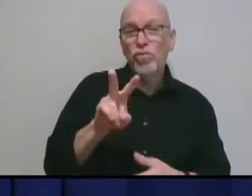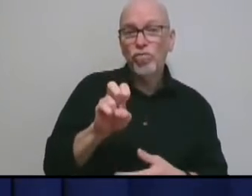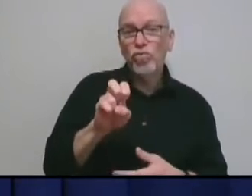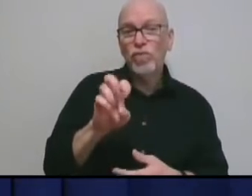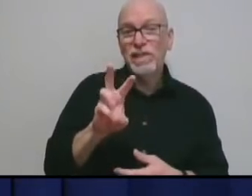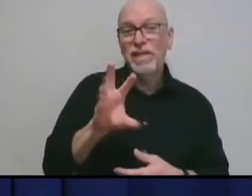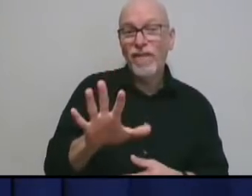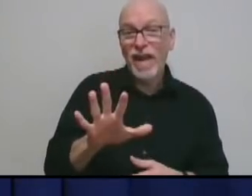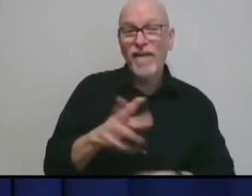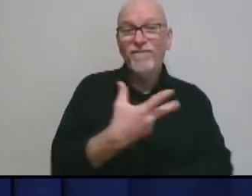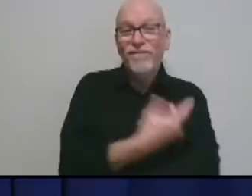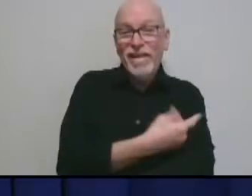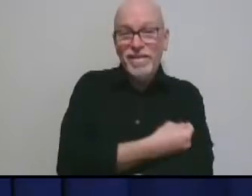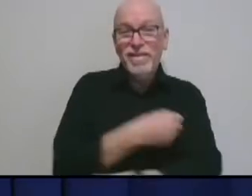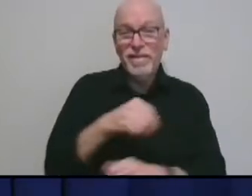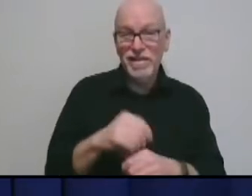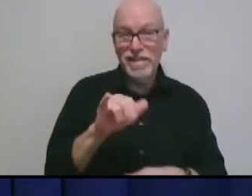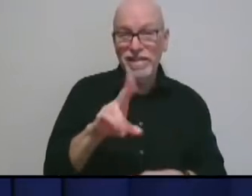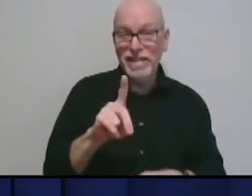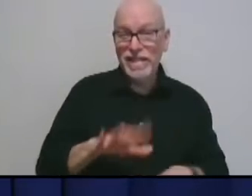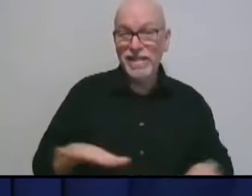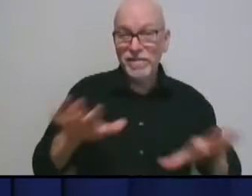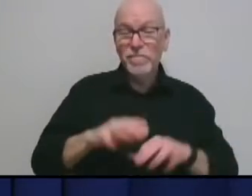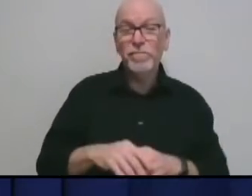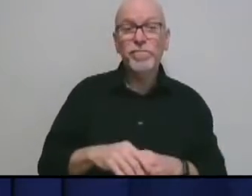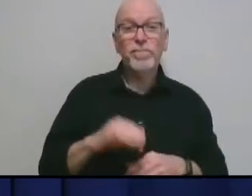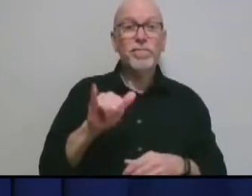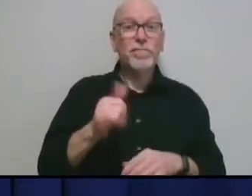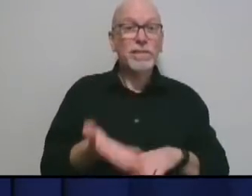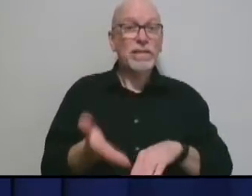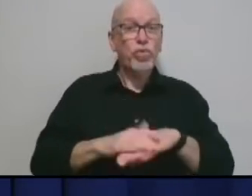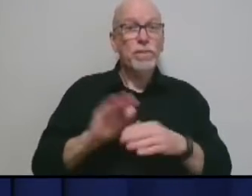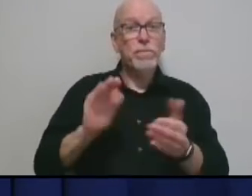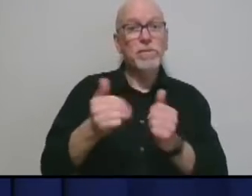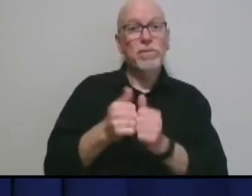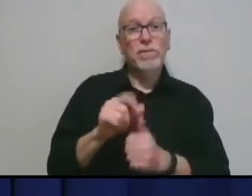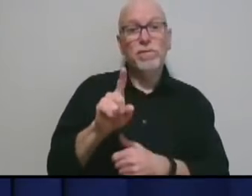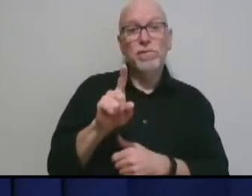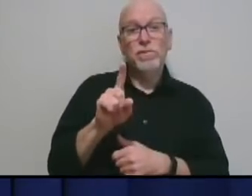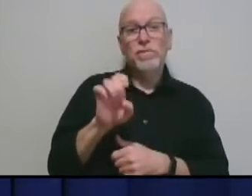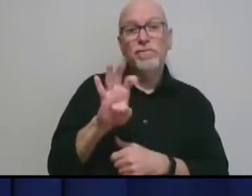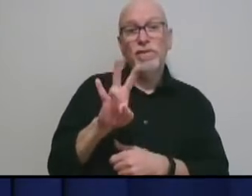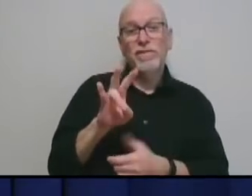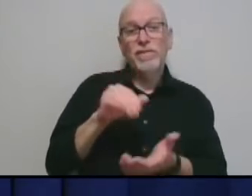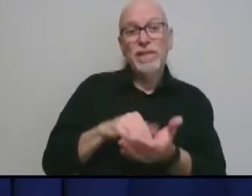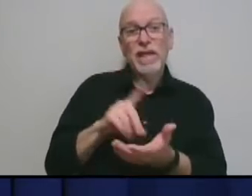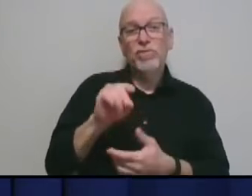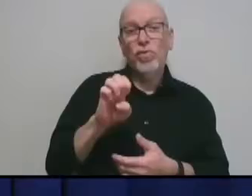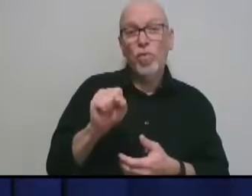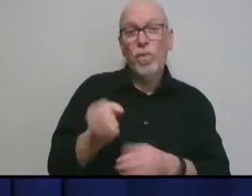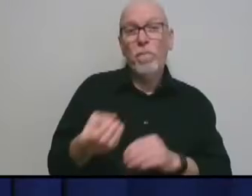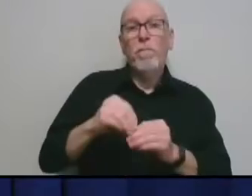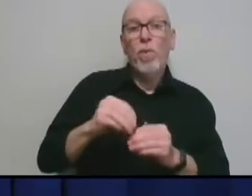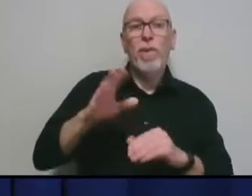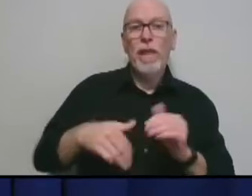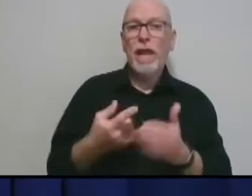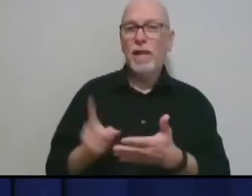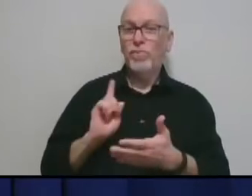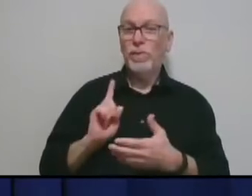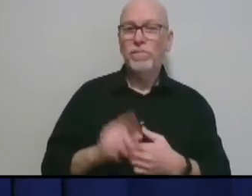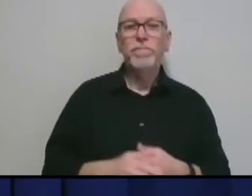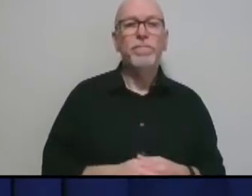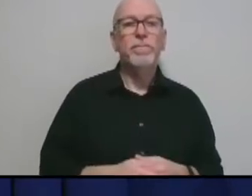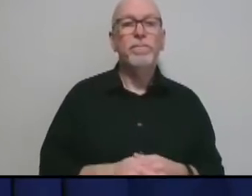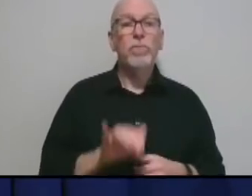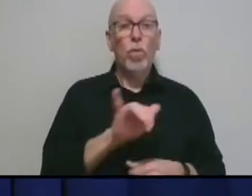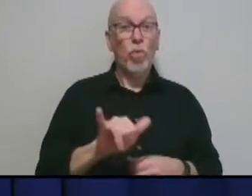1,178,265 vaccines in Indiana, which represents an increase of nearly 147,000 doses from last week. Of those